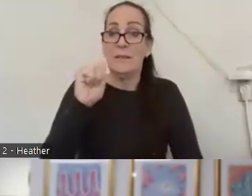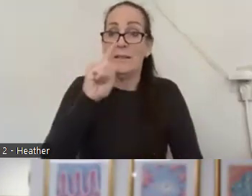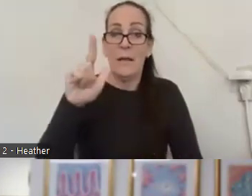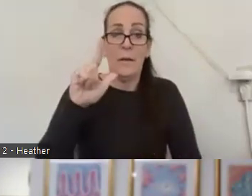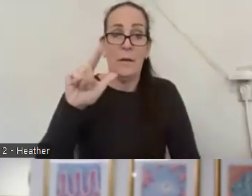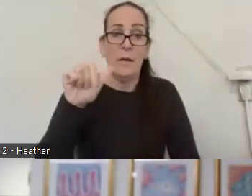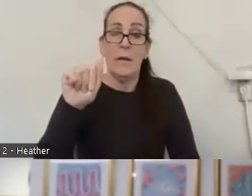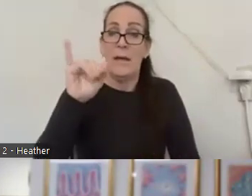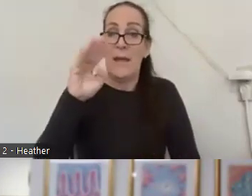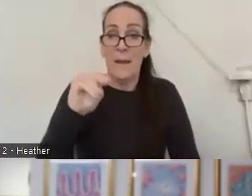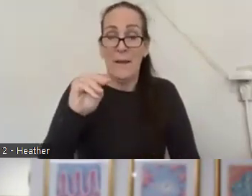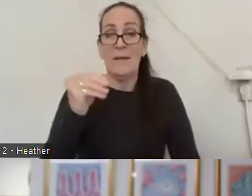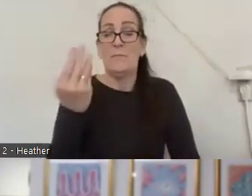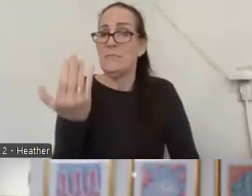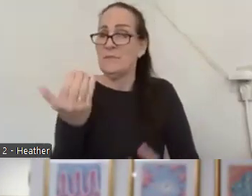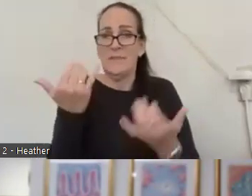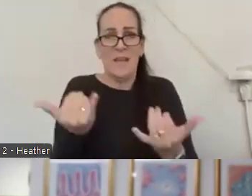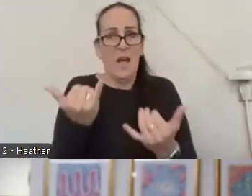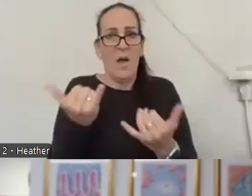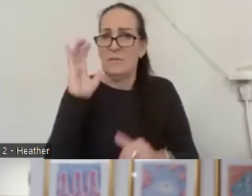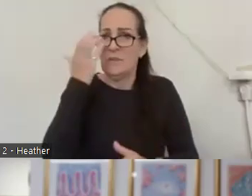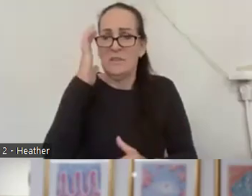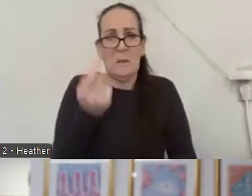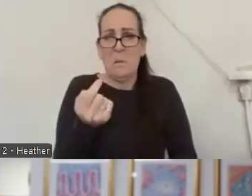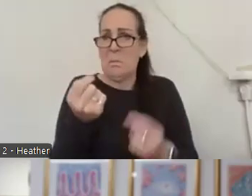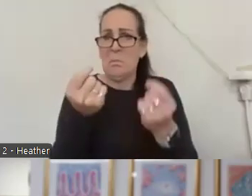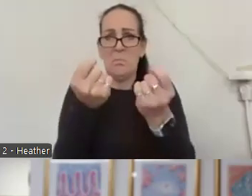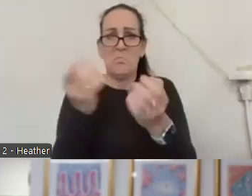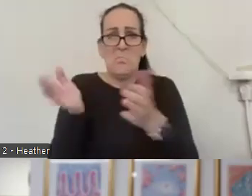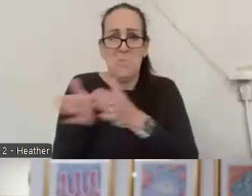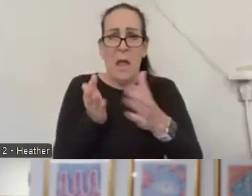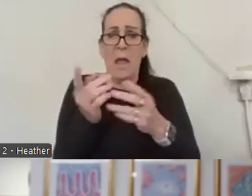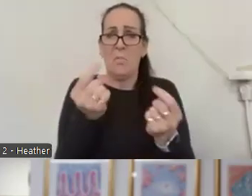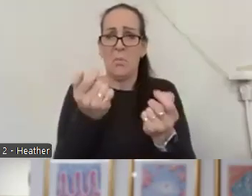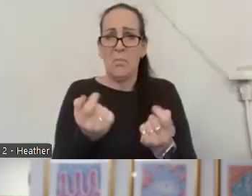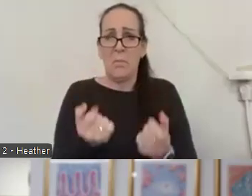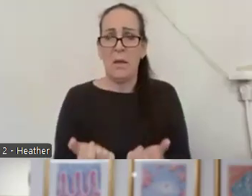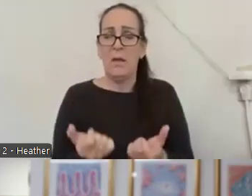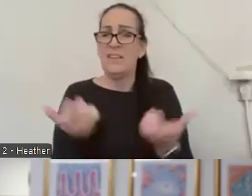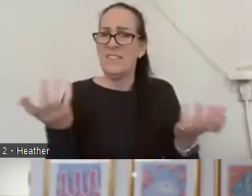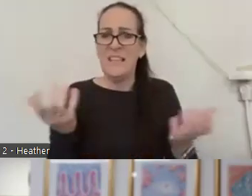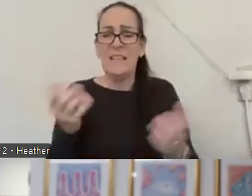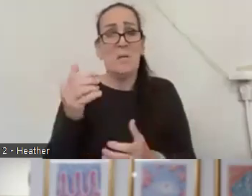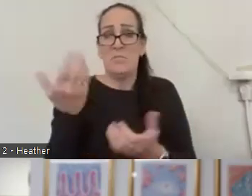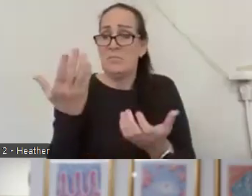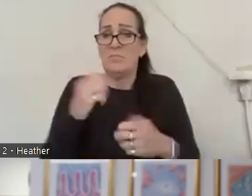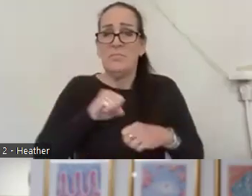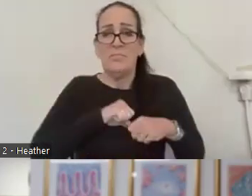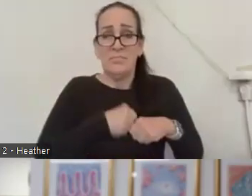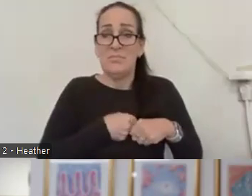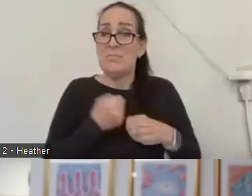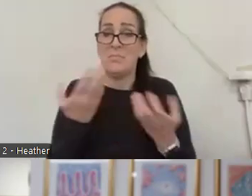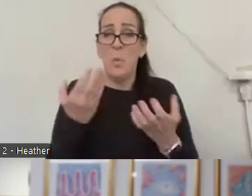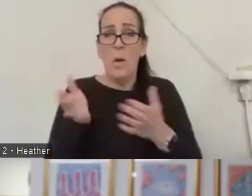And heartbreakingly and shockingly, from our perspective, respite is one of them that is going. So we have a